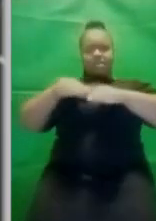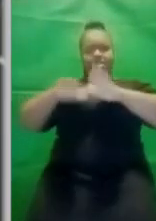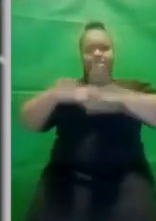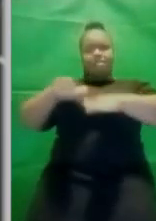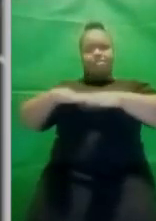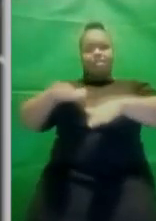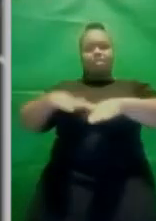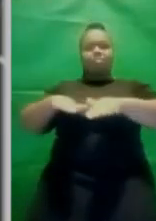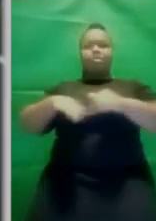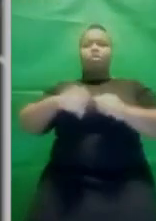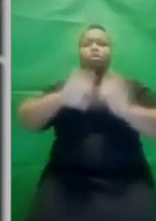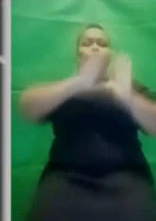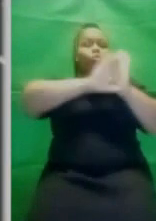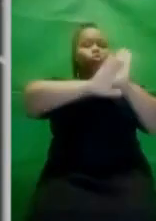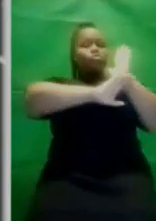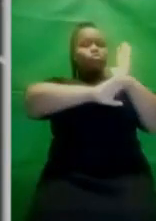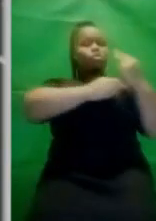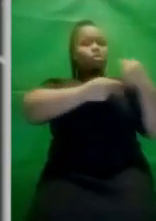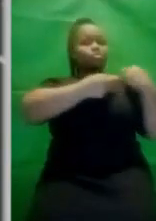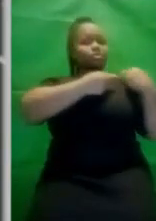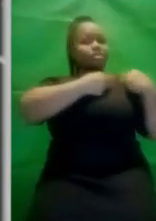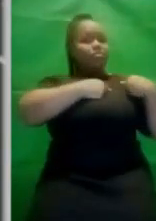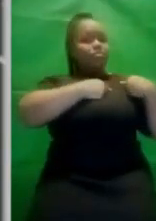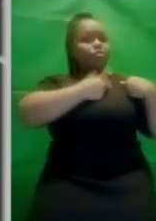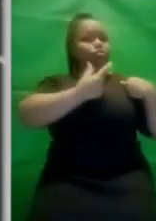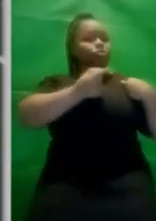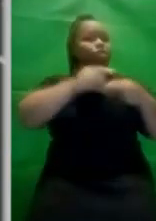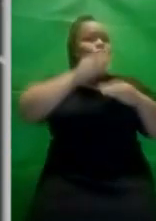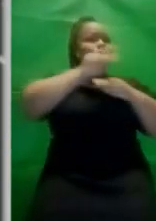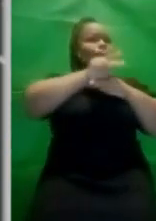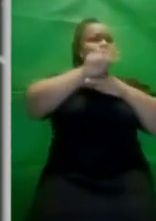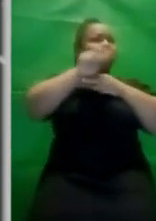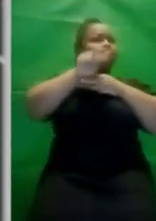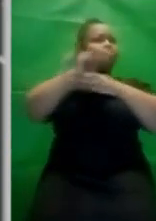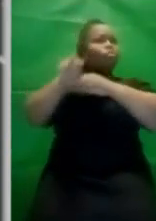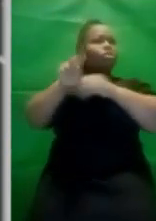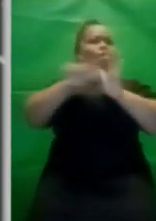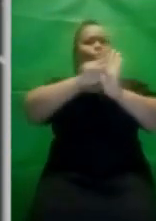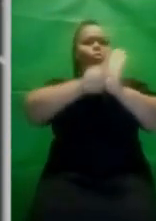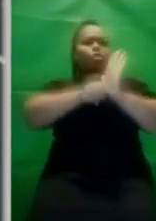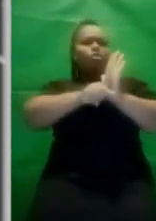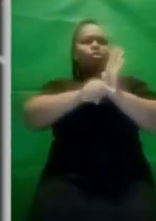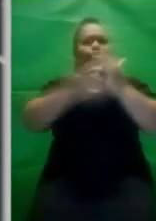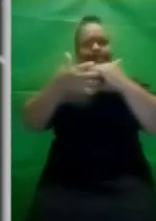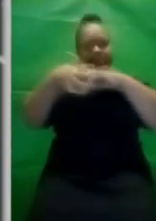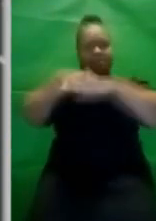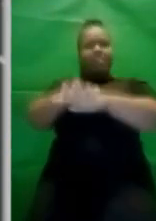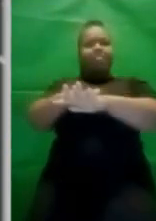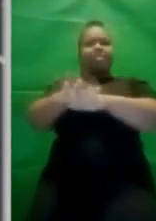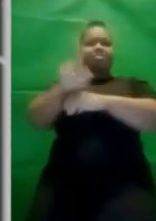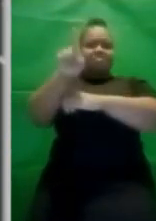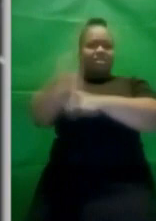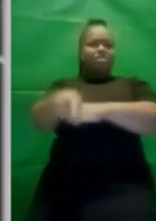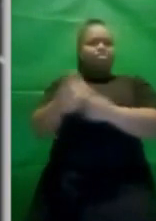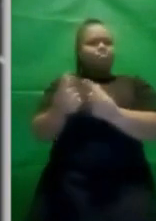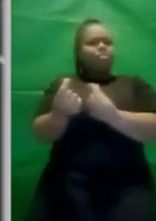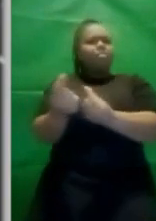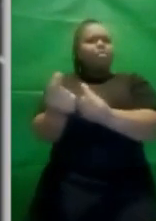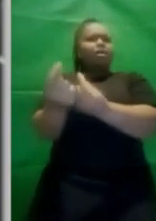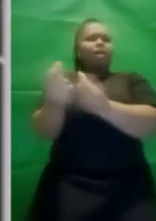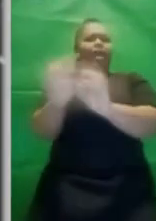is to monitor these policies and ensure that they are effectively implemented throughout the length and breadth of our